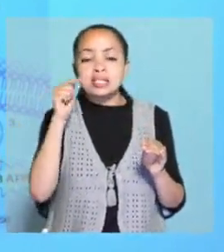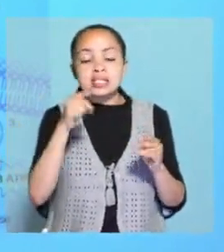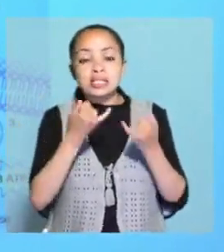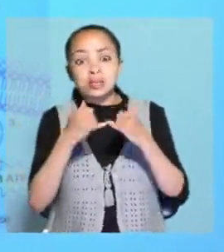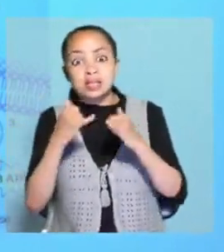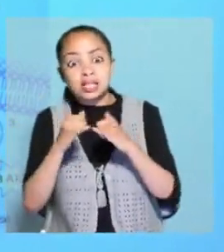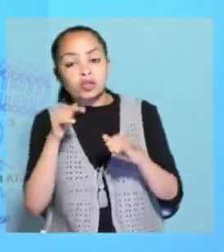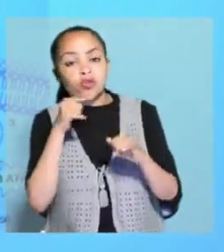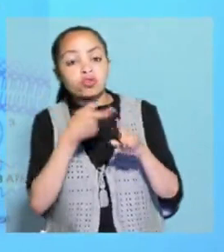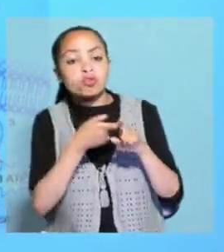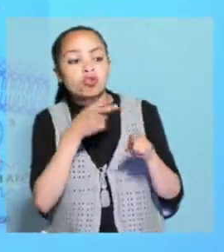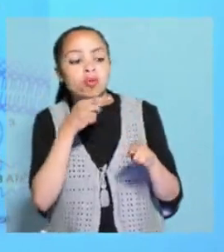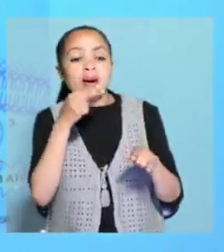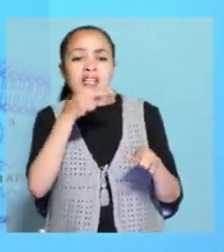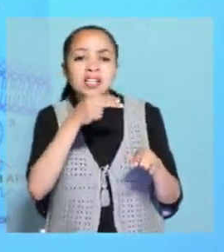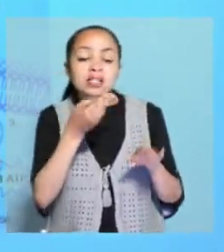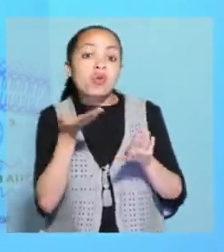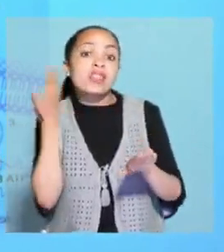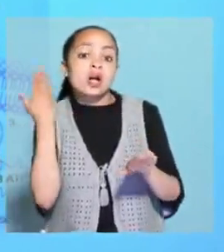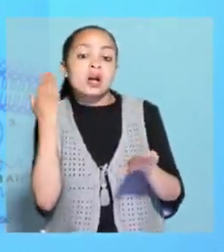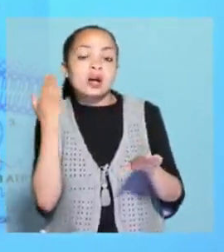hydrogen from earlier coenzyme again,